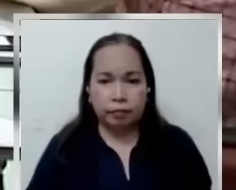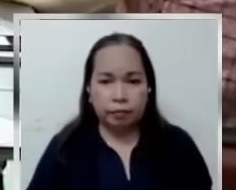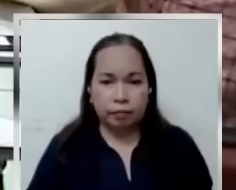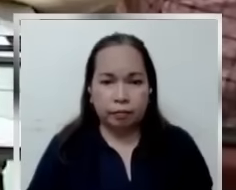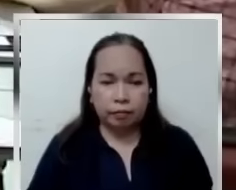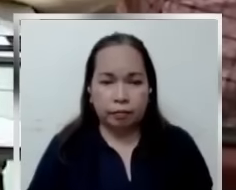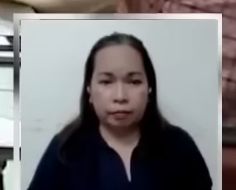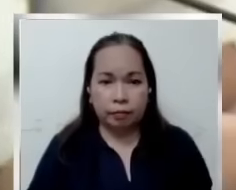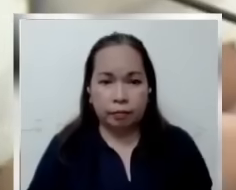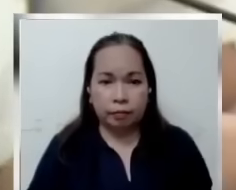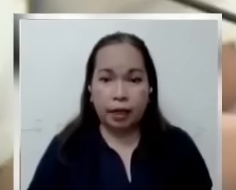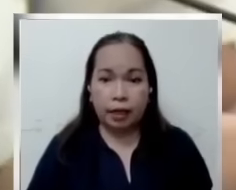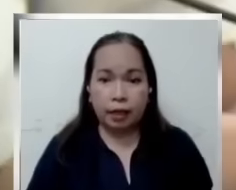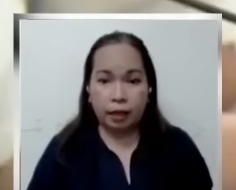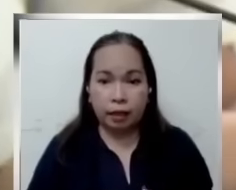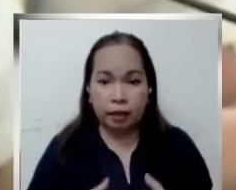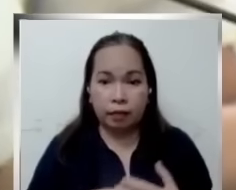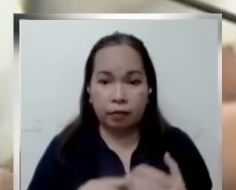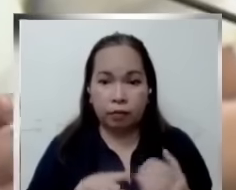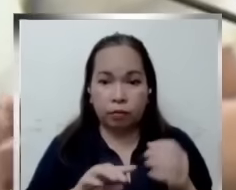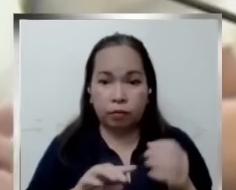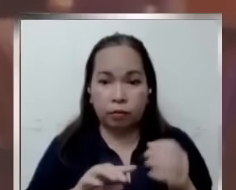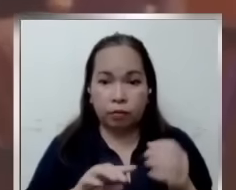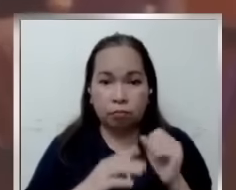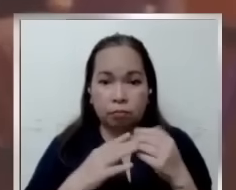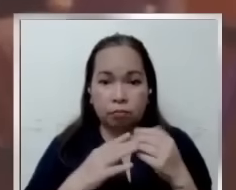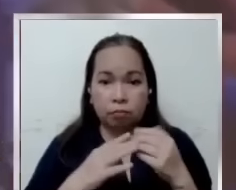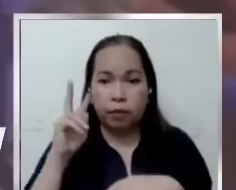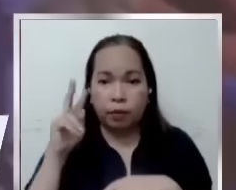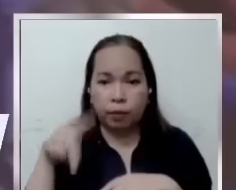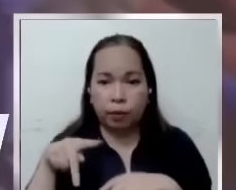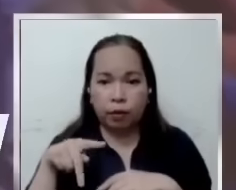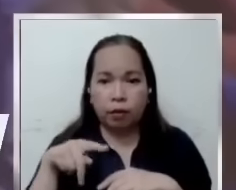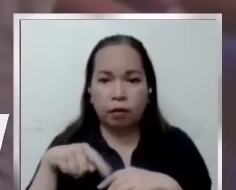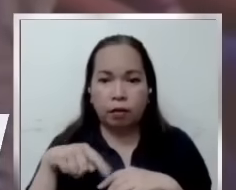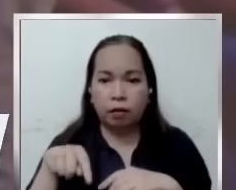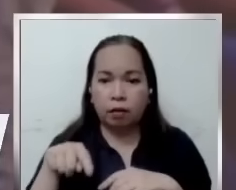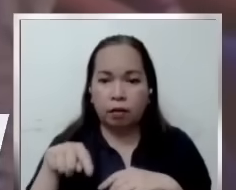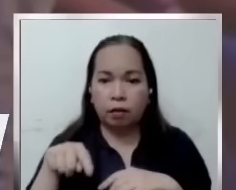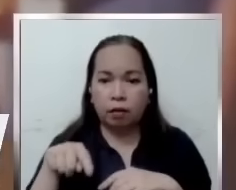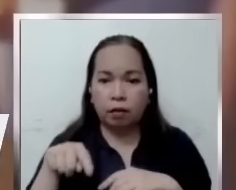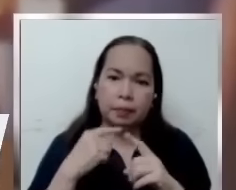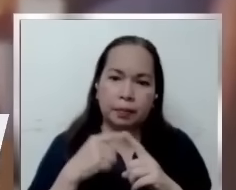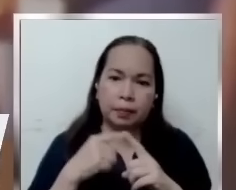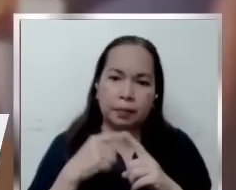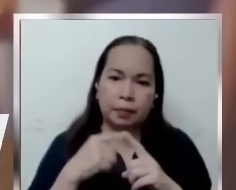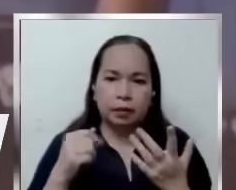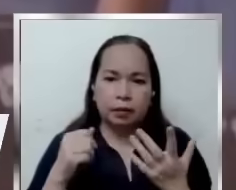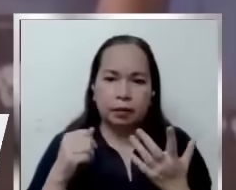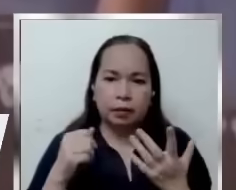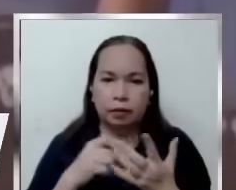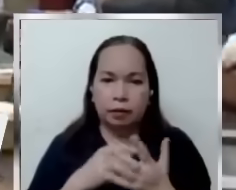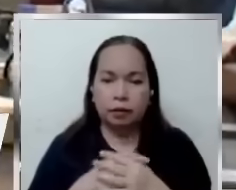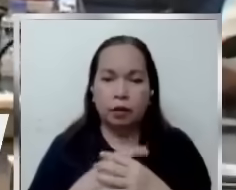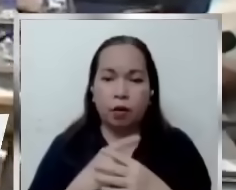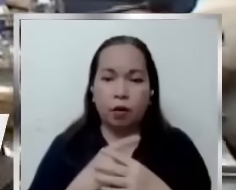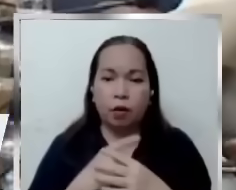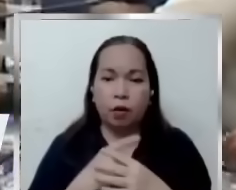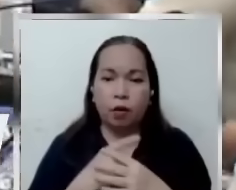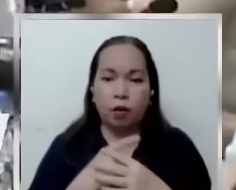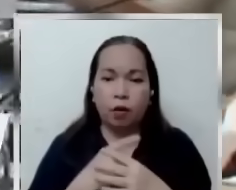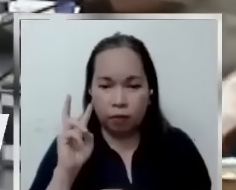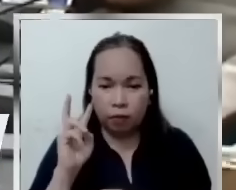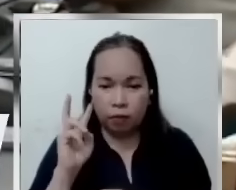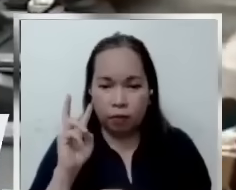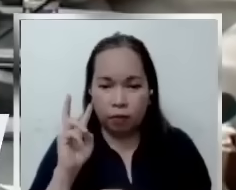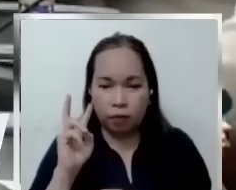Pagkatapos ng opening statement ni Vice President Sara Duterte at ang audiovisual presentation ng Office of the Vice President, nagmosyon na